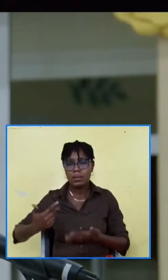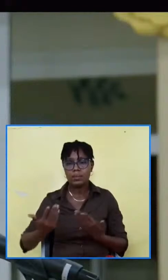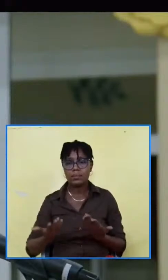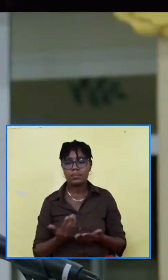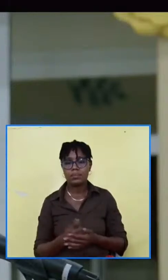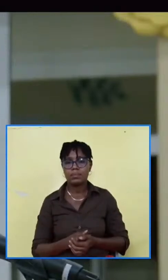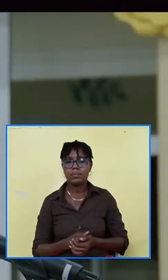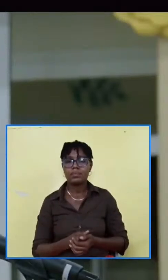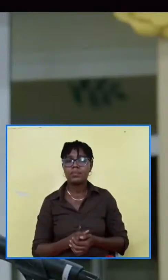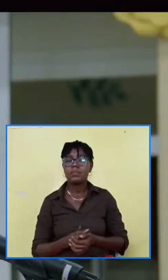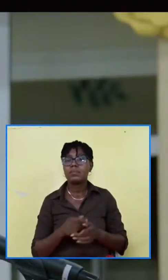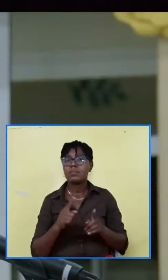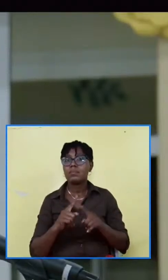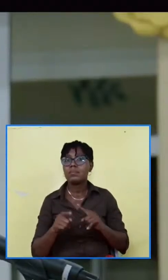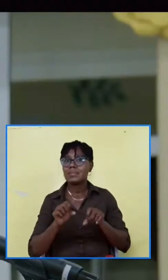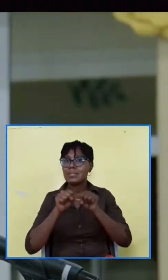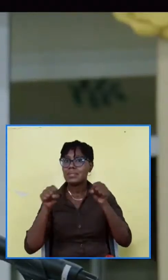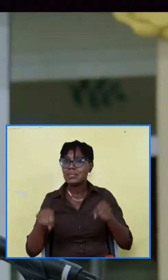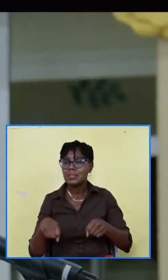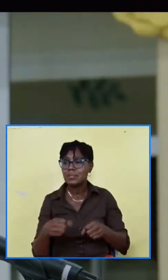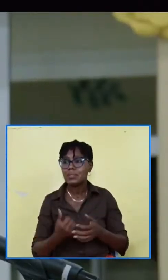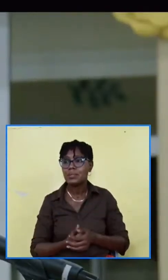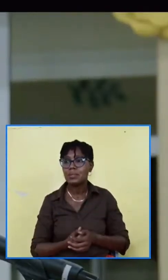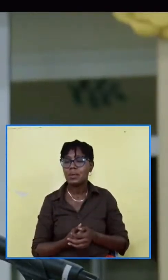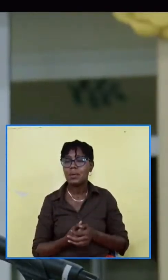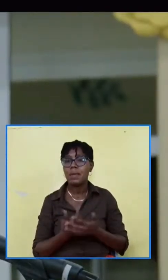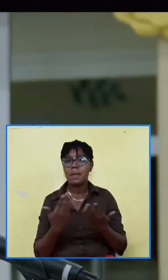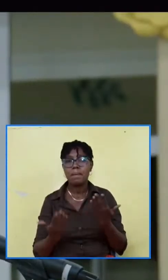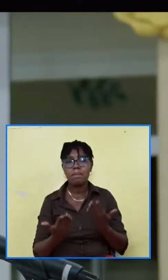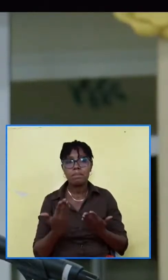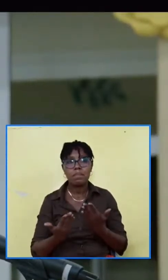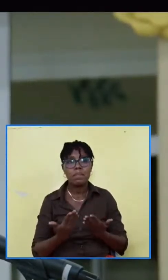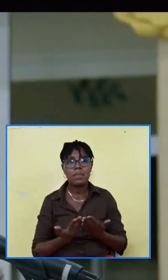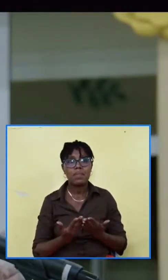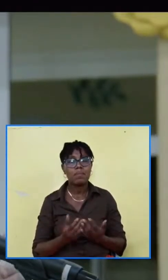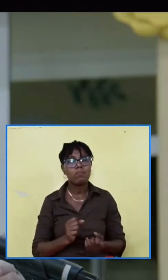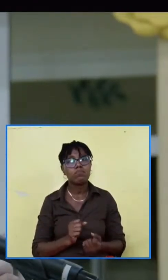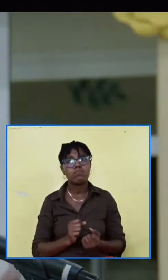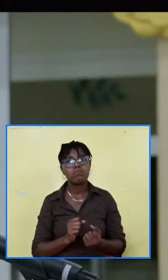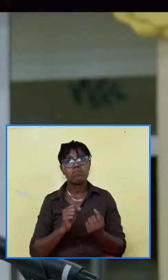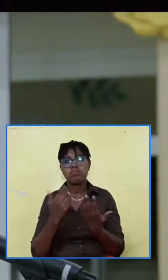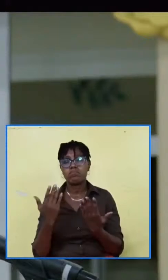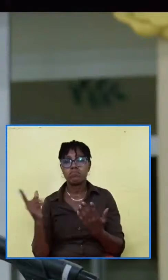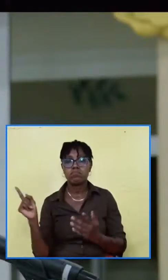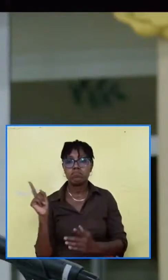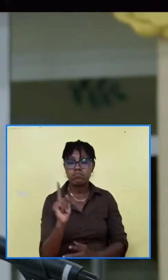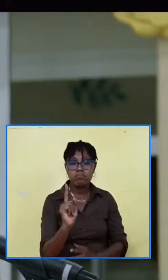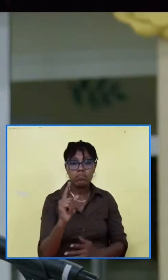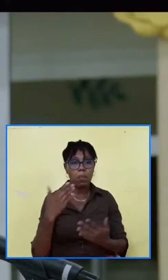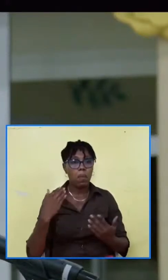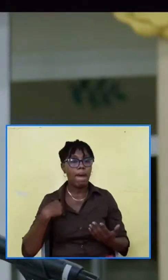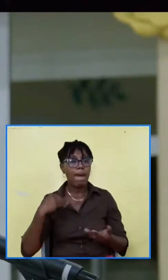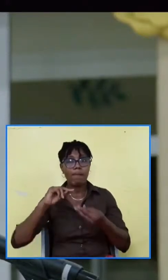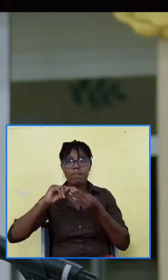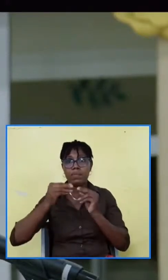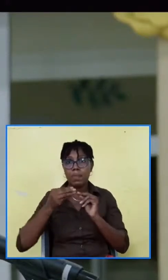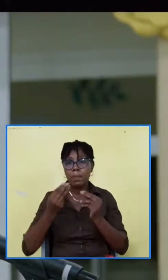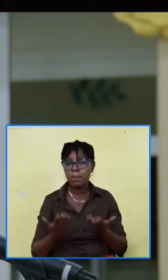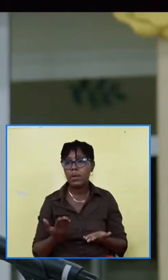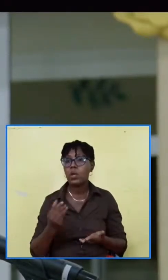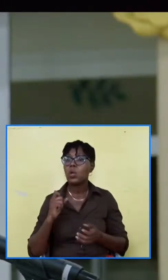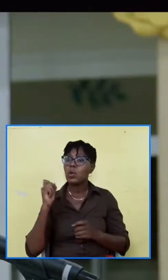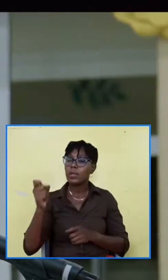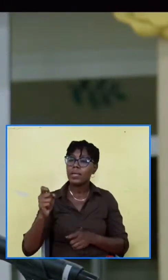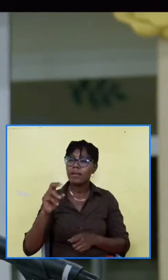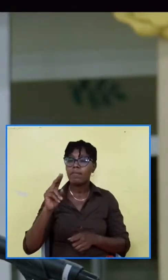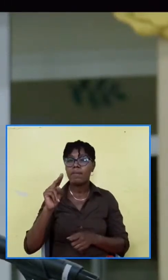the systems should speak with each other. Make an interface, make it happen, that when you have the registration number, you get the NIS number.